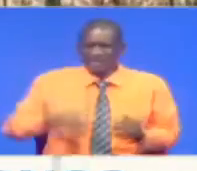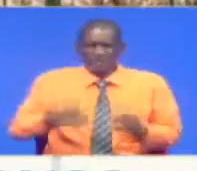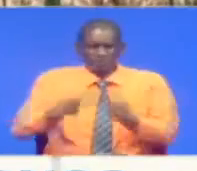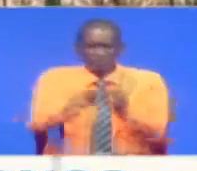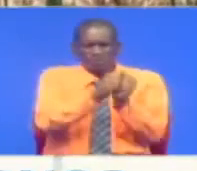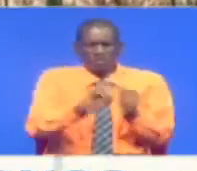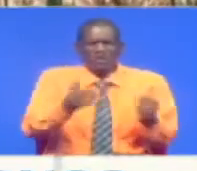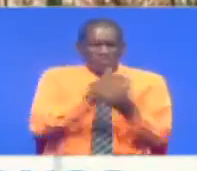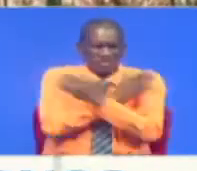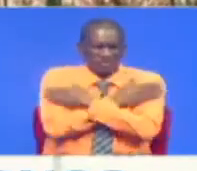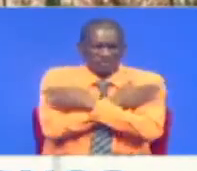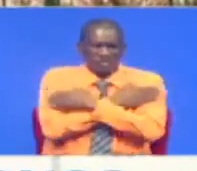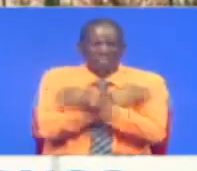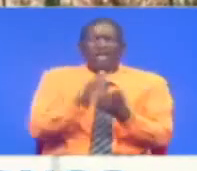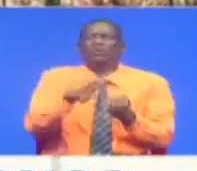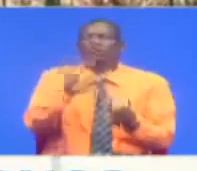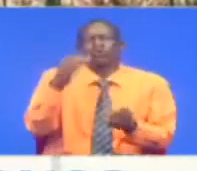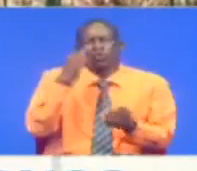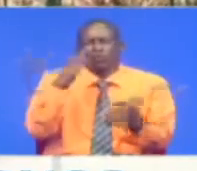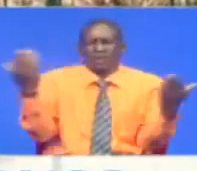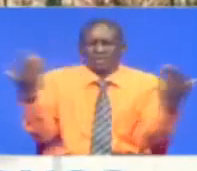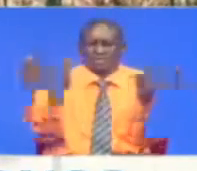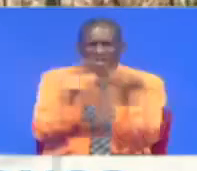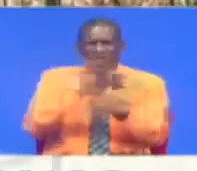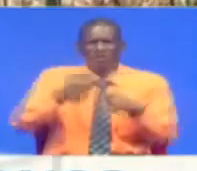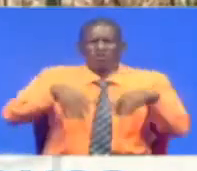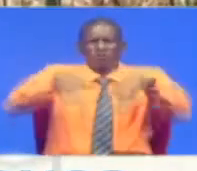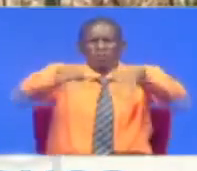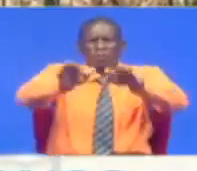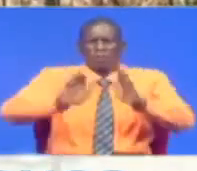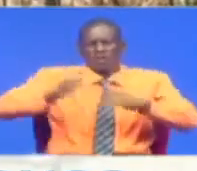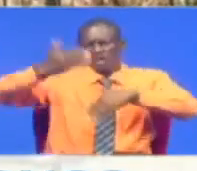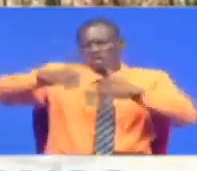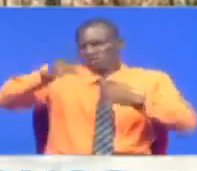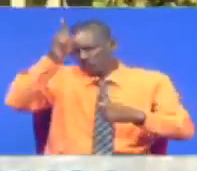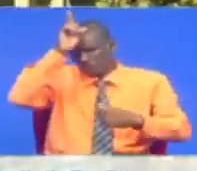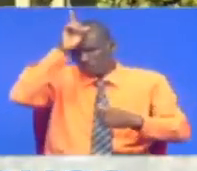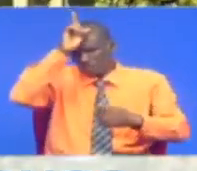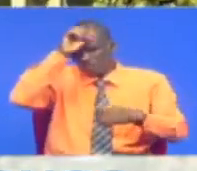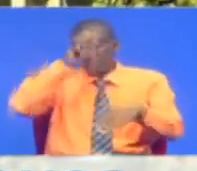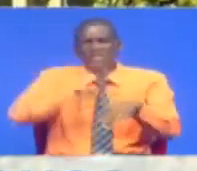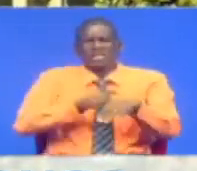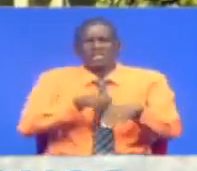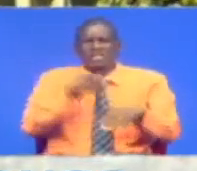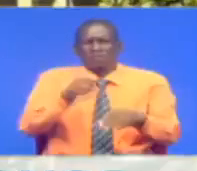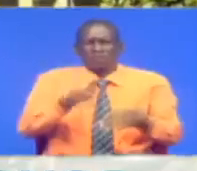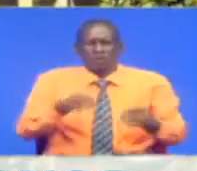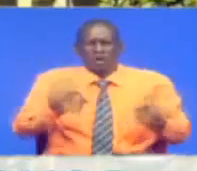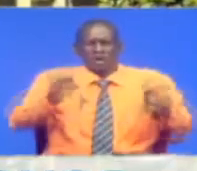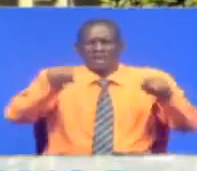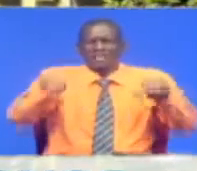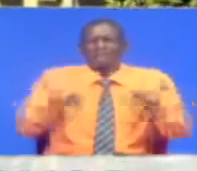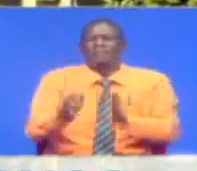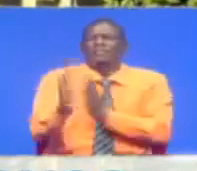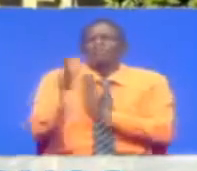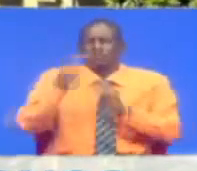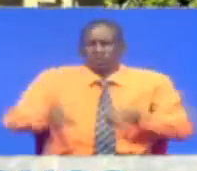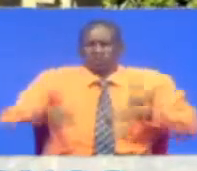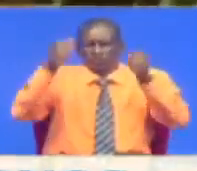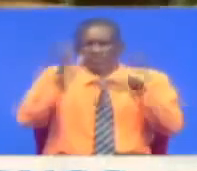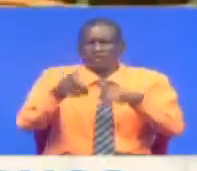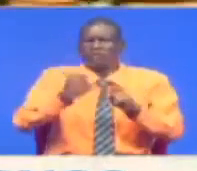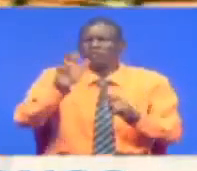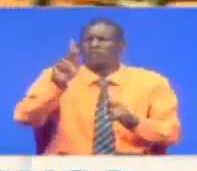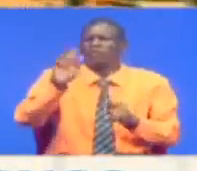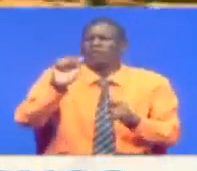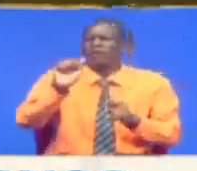of friends and was heading home late in the night from a burial in the neighboring village when they were allegedly accosted by security guards from